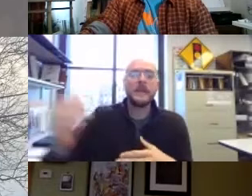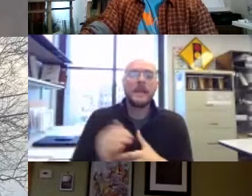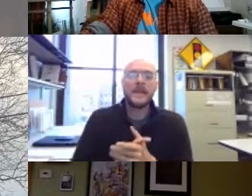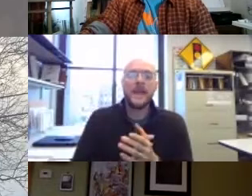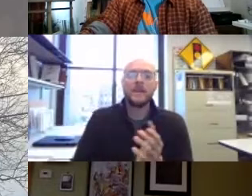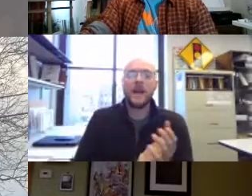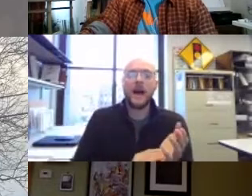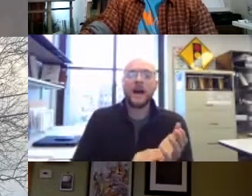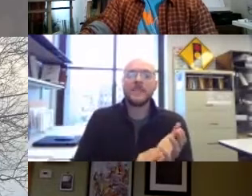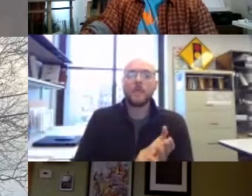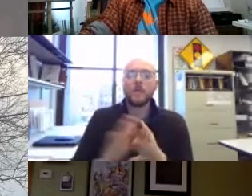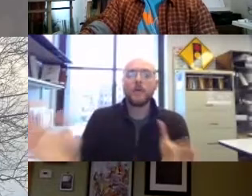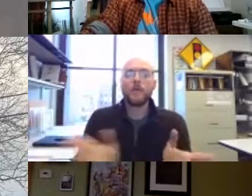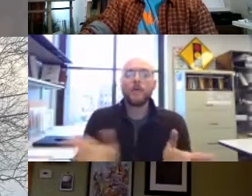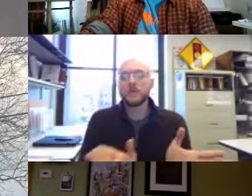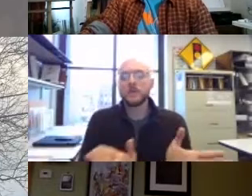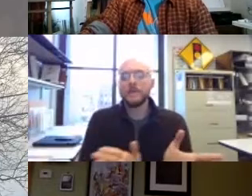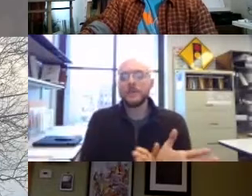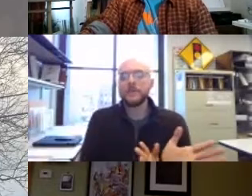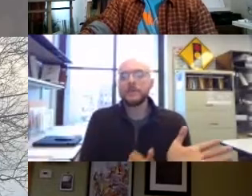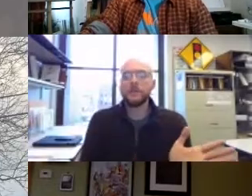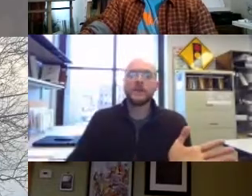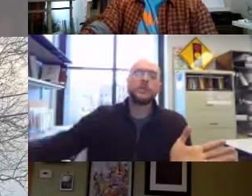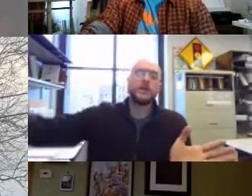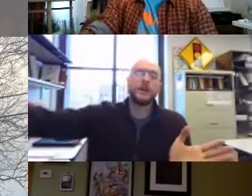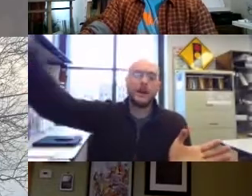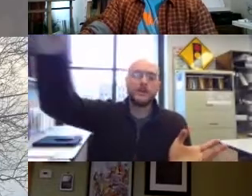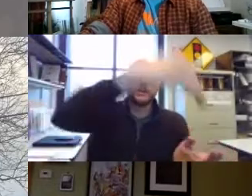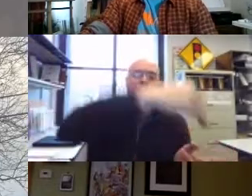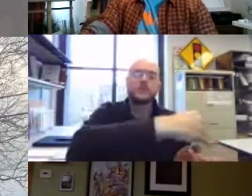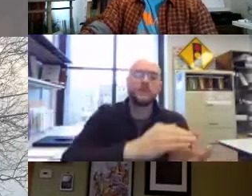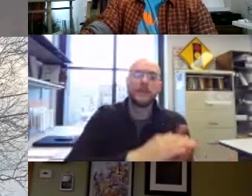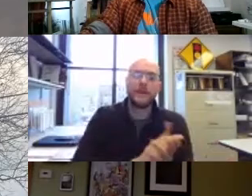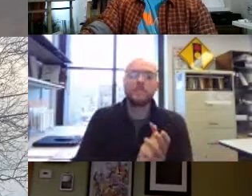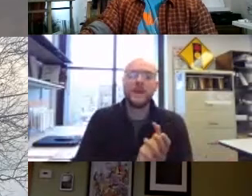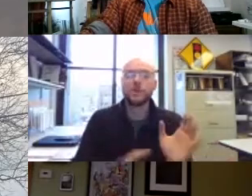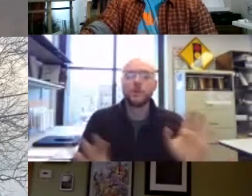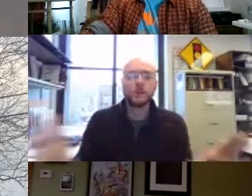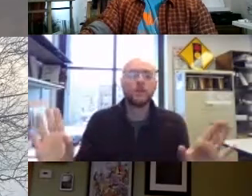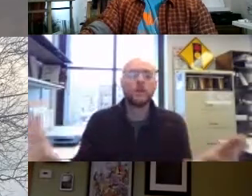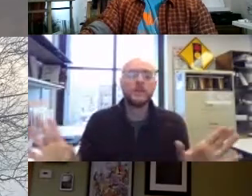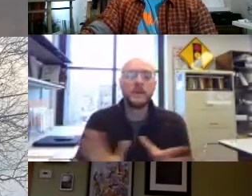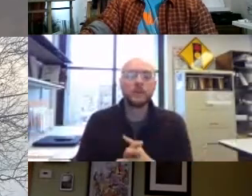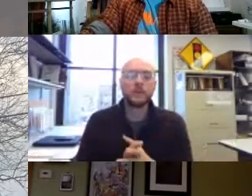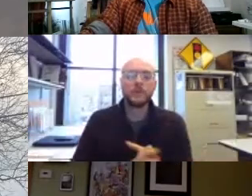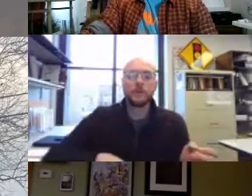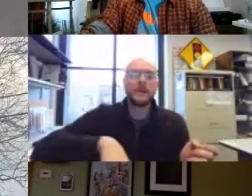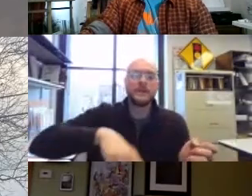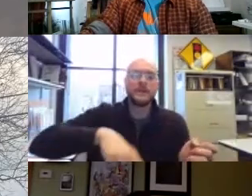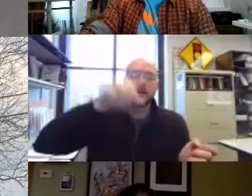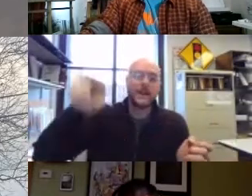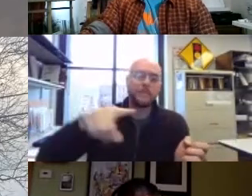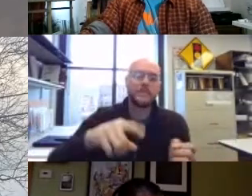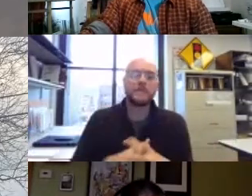deployments. And then they will, though, force drivers to negotiate around the circles to turn left, we'll always make sure we